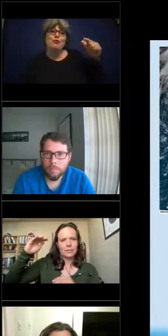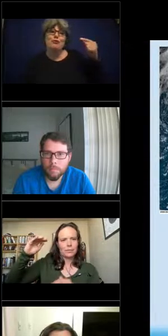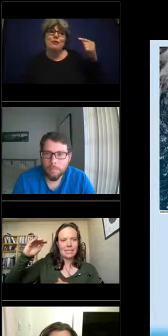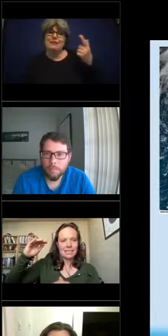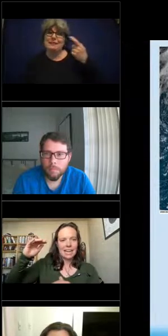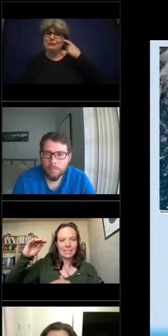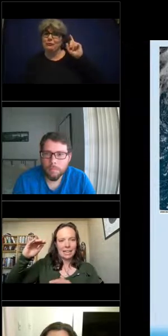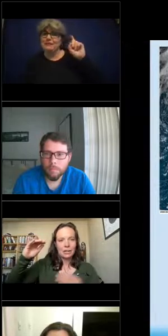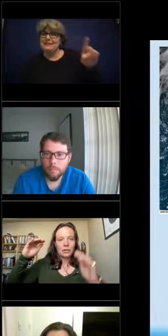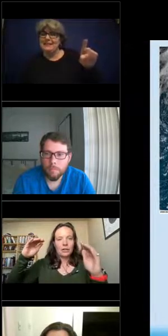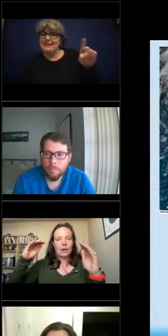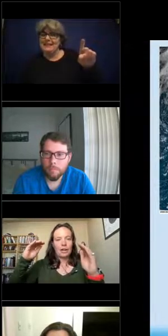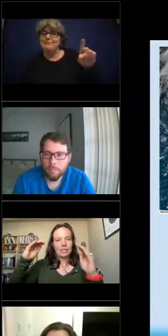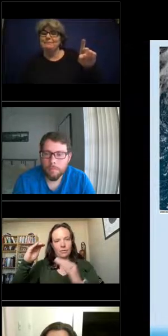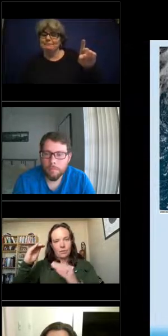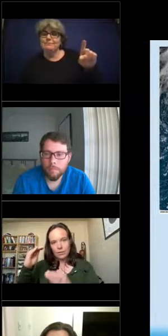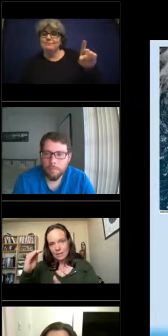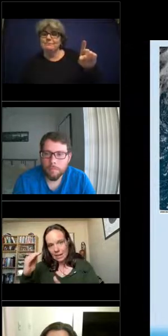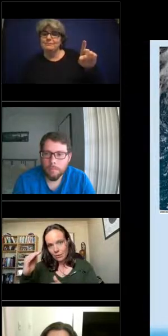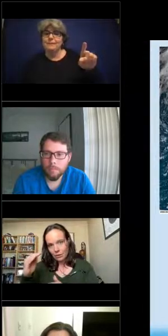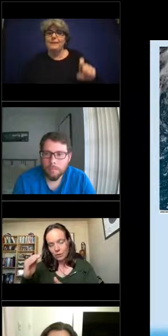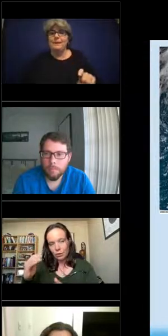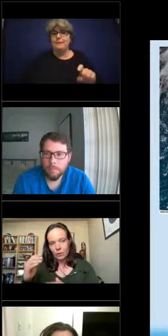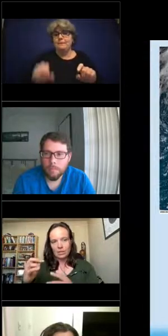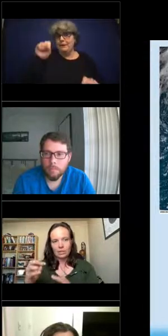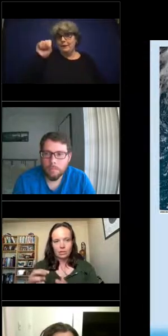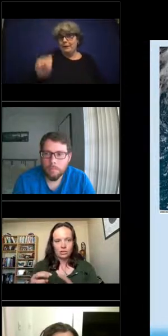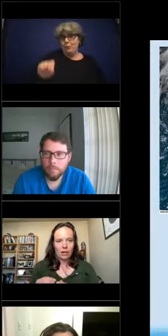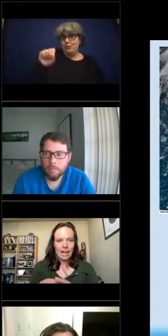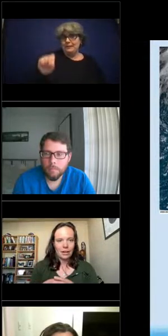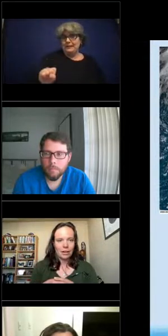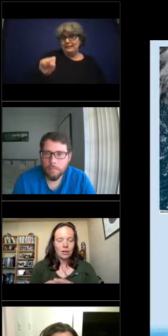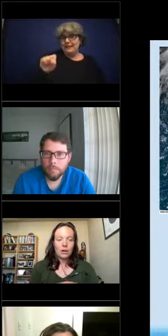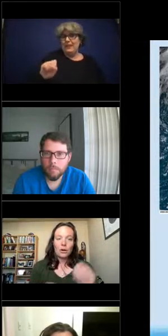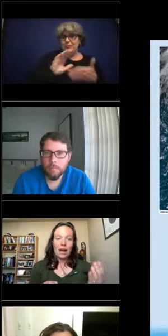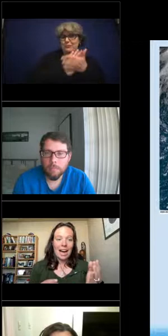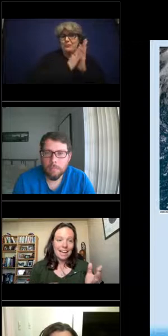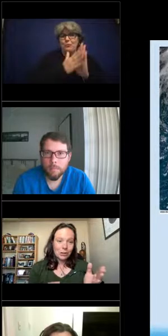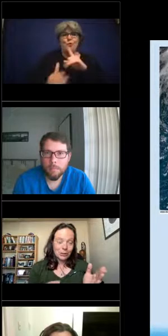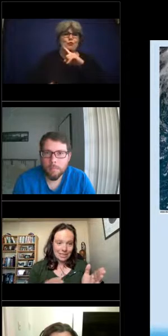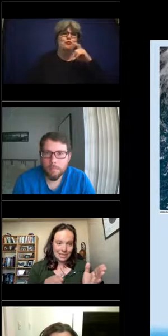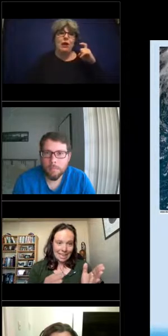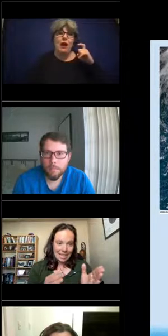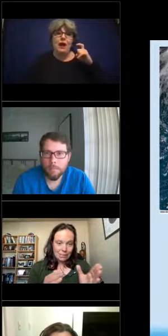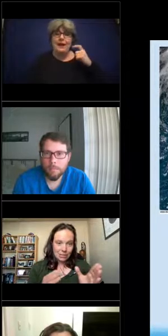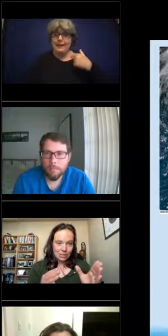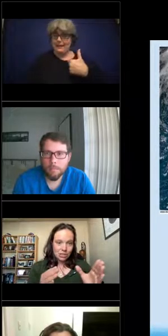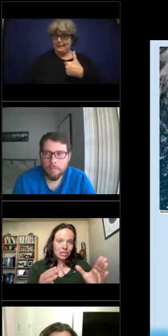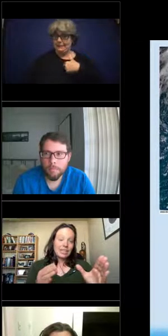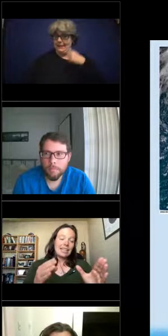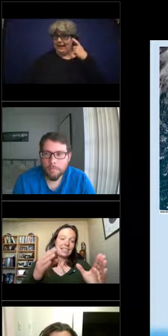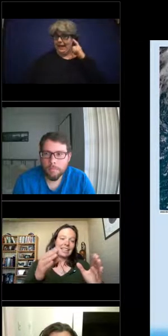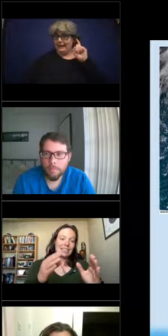see from the satellite. Whereas the further south you go, it looks drier. What I notice in that image is that